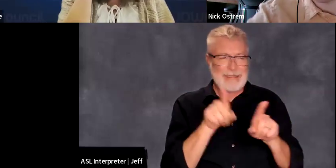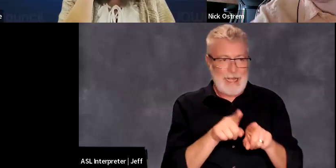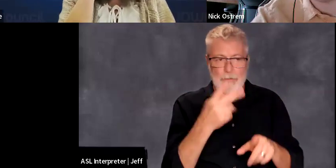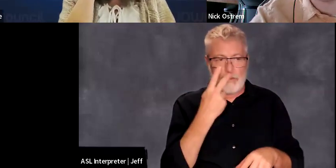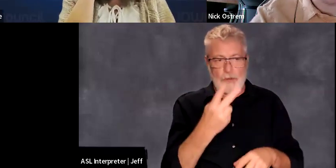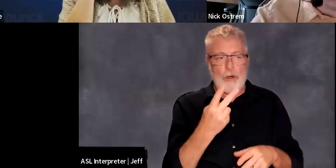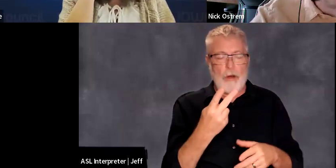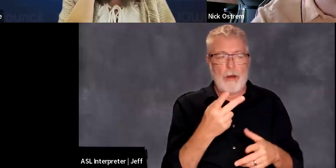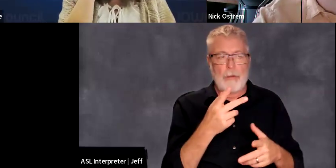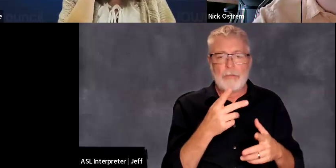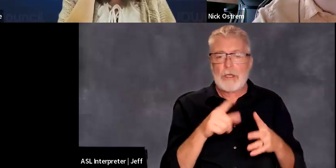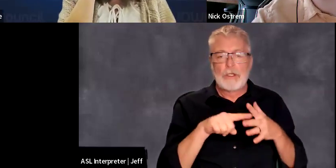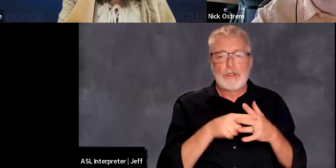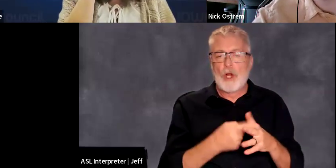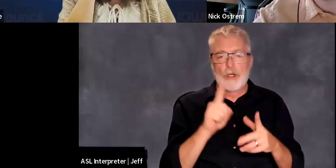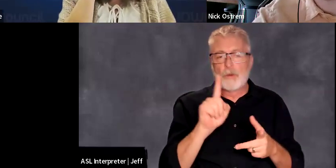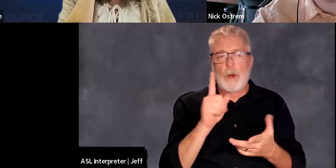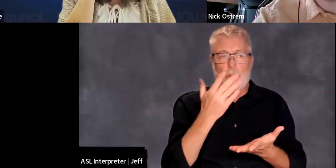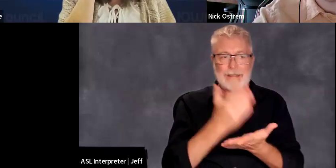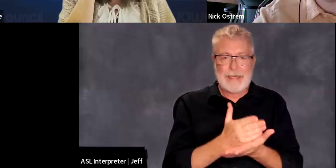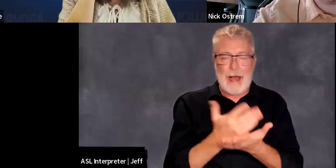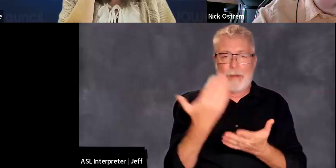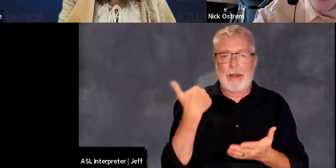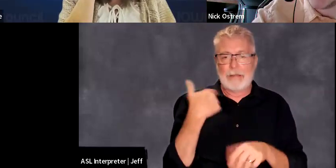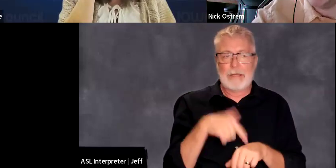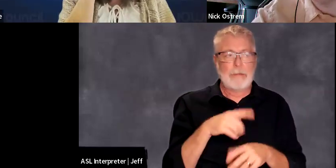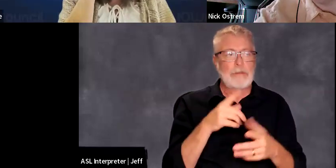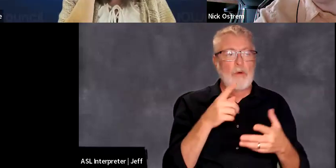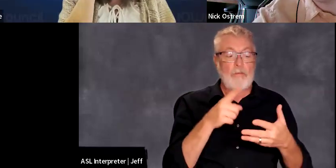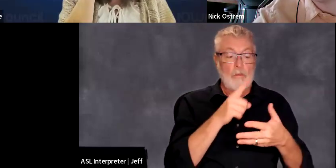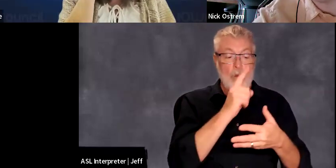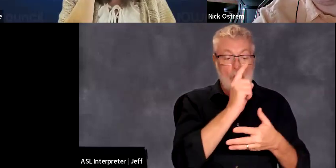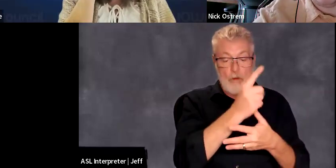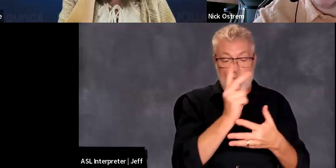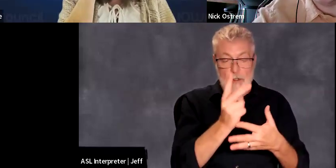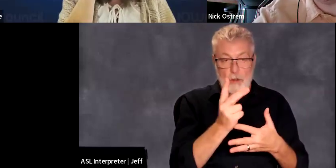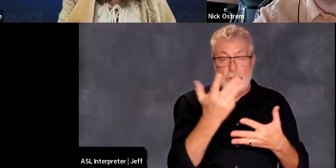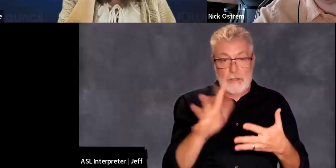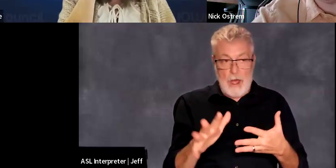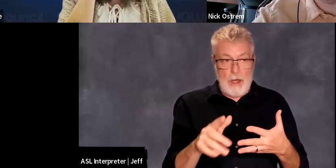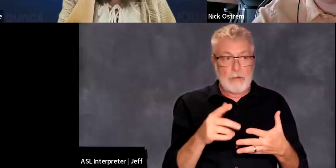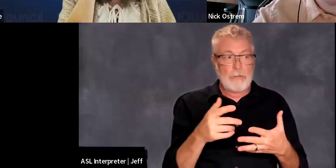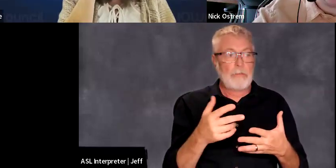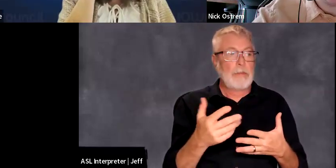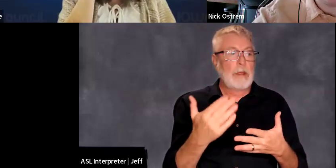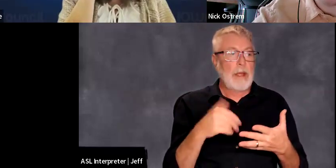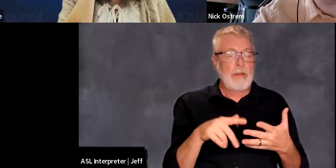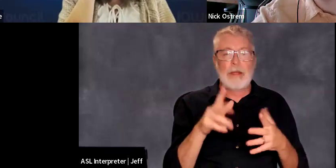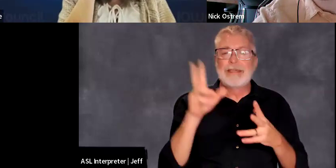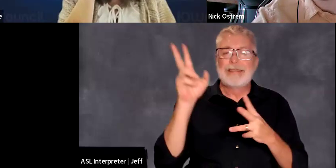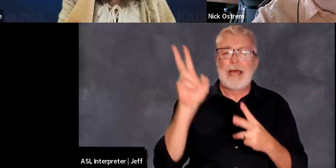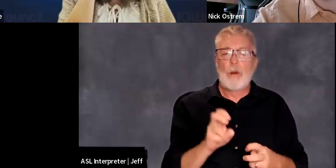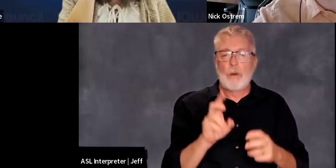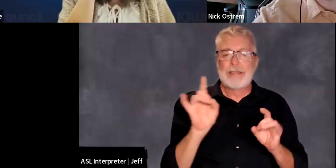saw. It picks up exactly where we left off. So steps 1 and 2 are finished. Um, I had you all click on the download the disaster